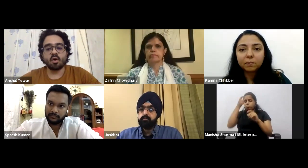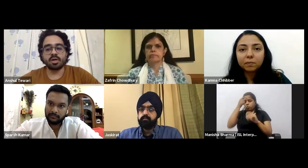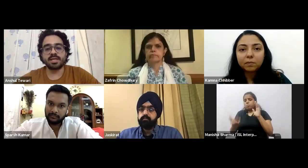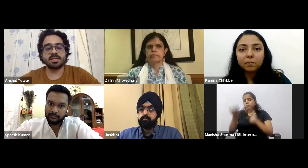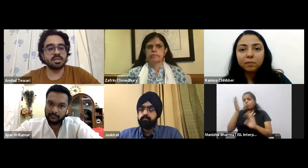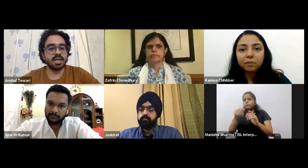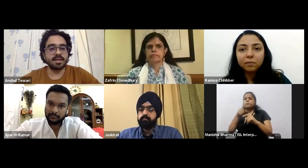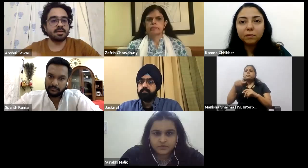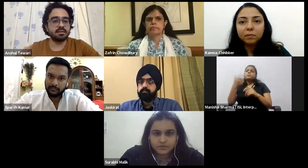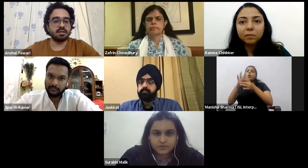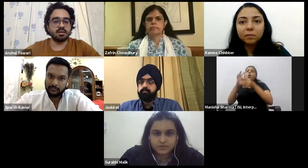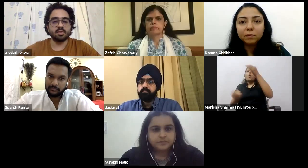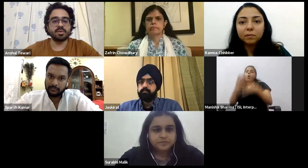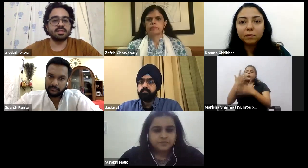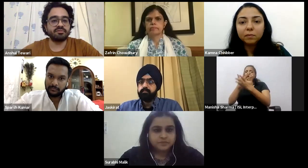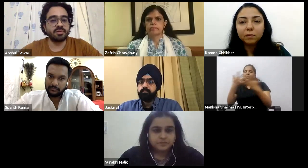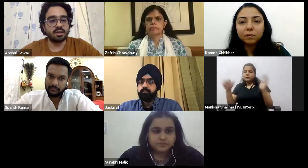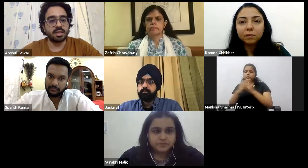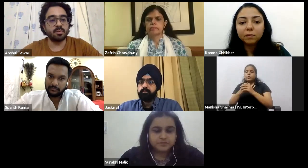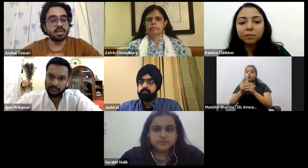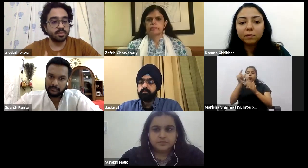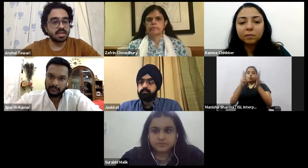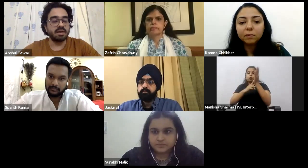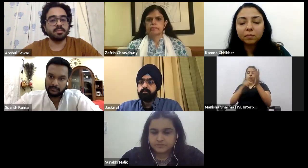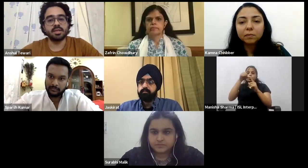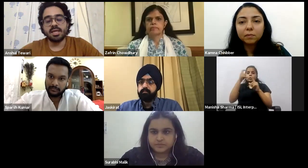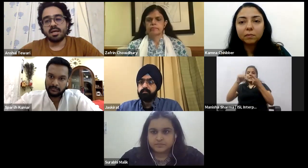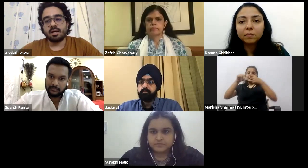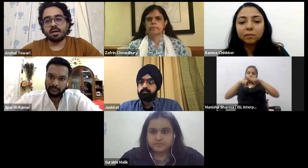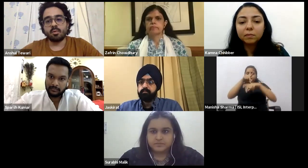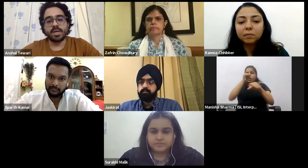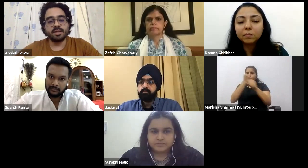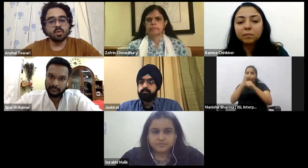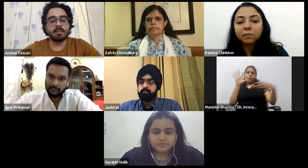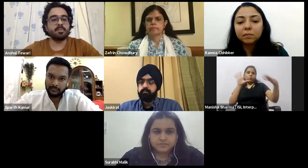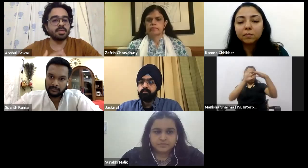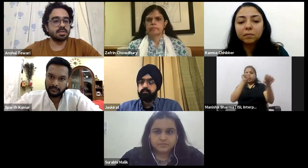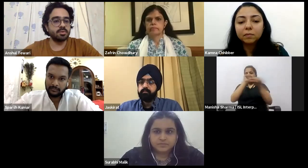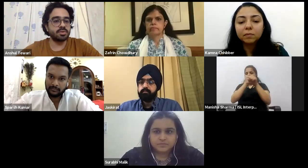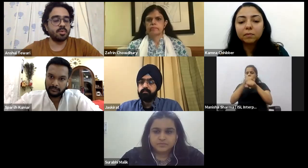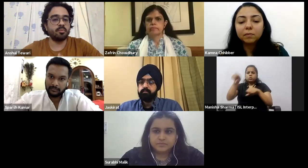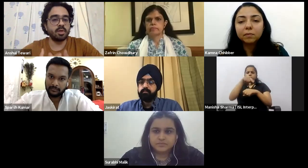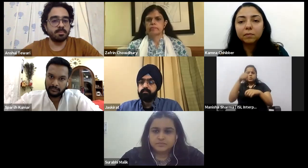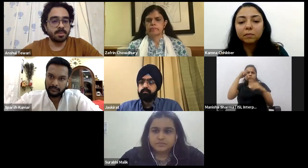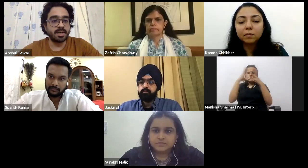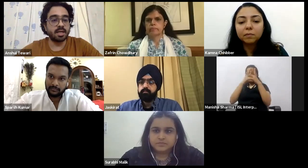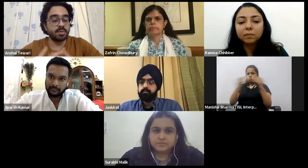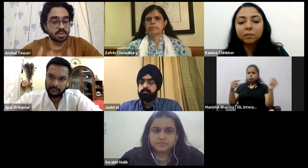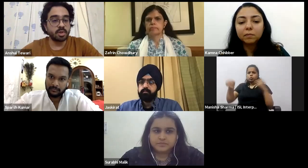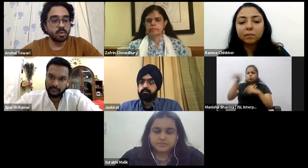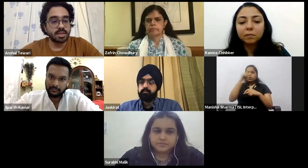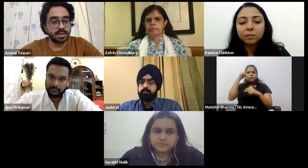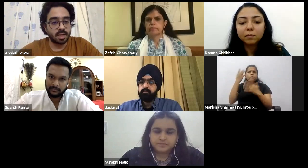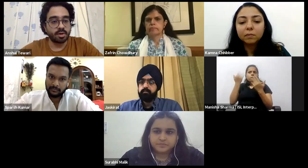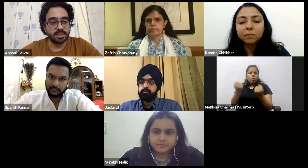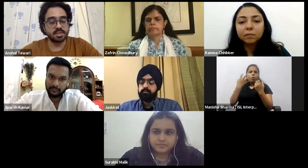When an organization like UNICEF that works with the government, when you come up with a solution and when you're implementing it, which is what